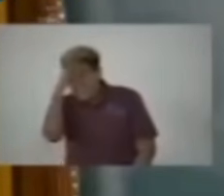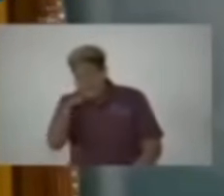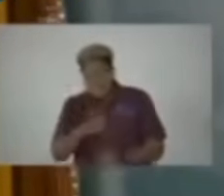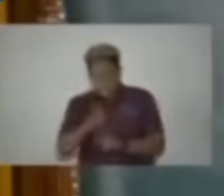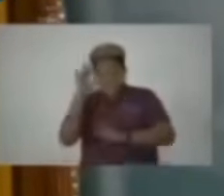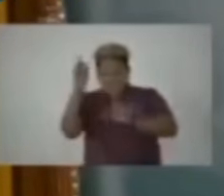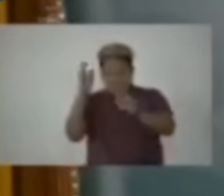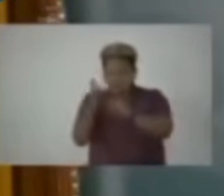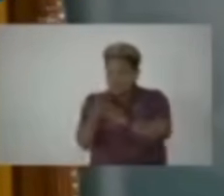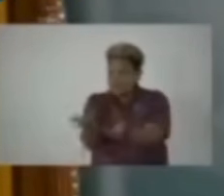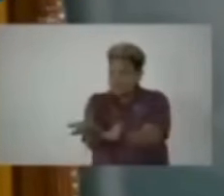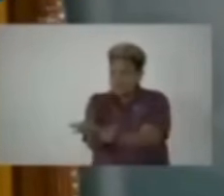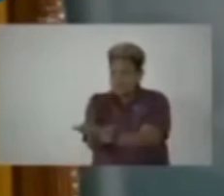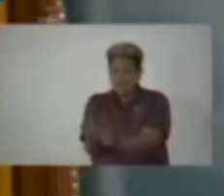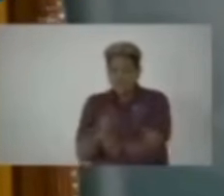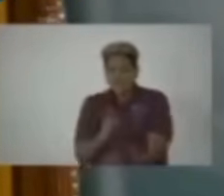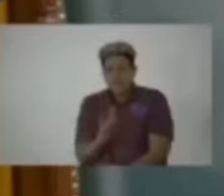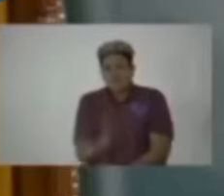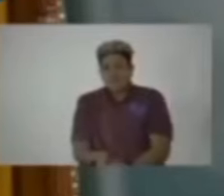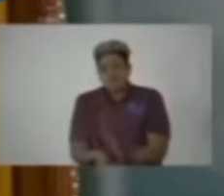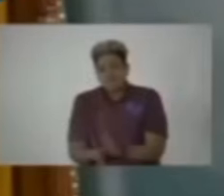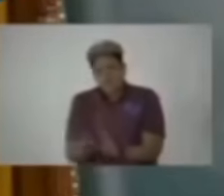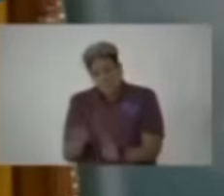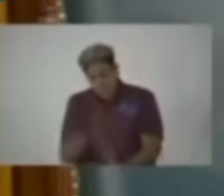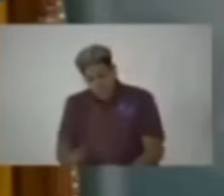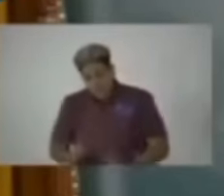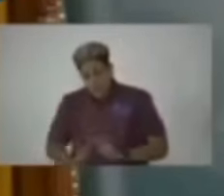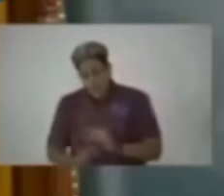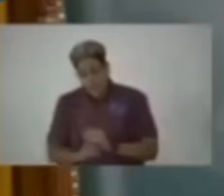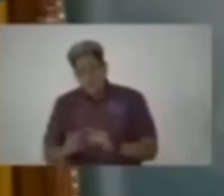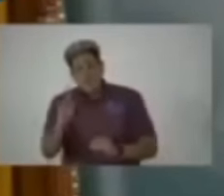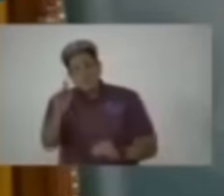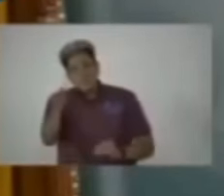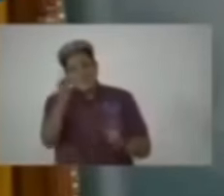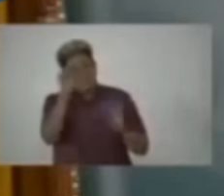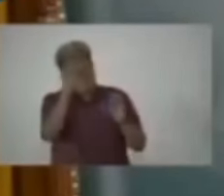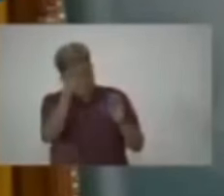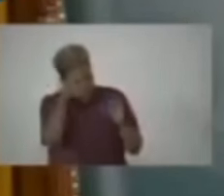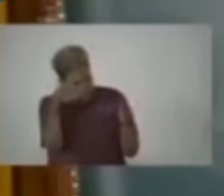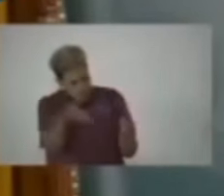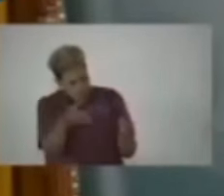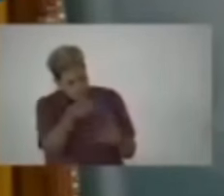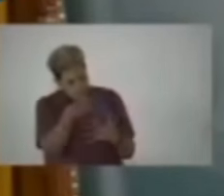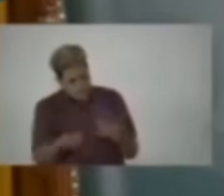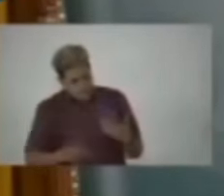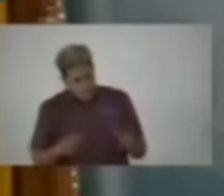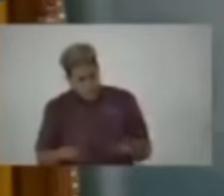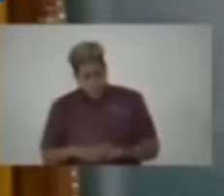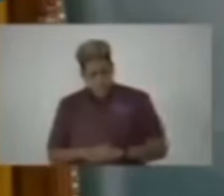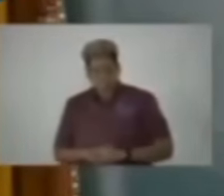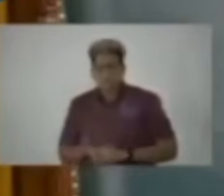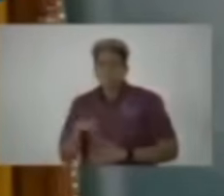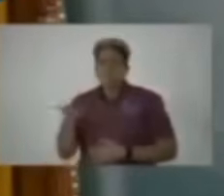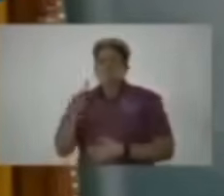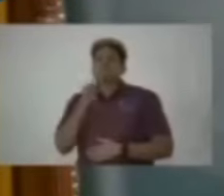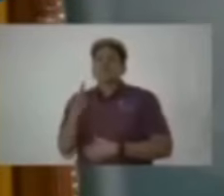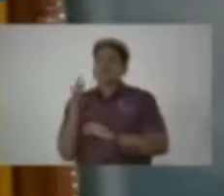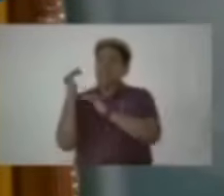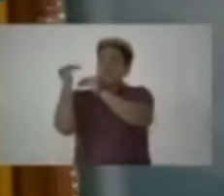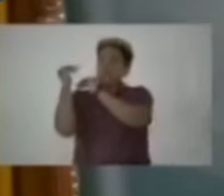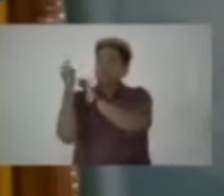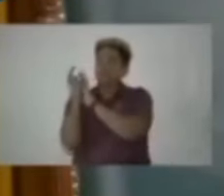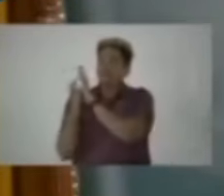Speaker, I have reviewed and must address. It is expected